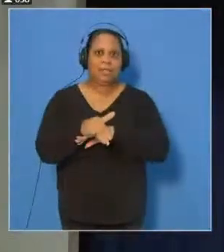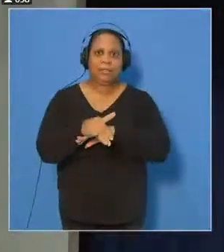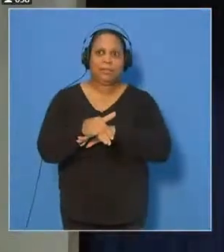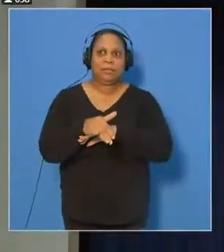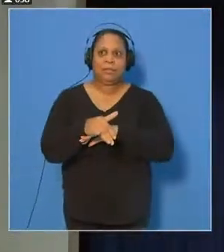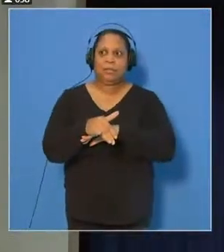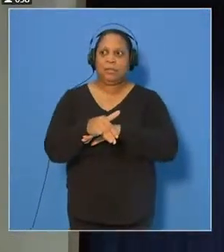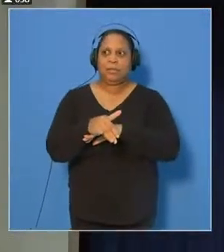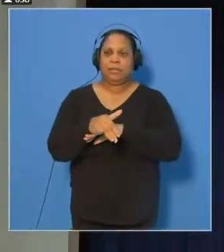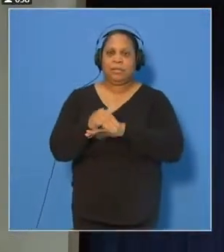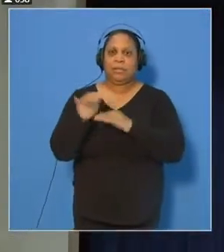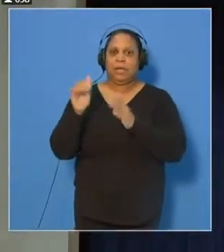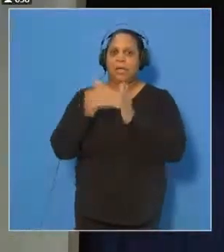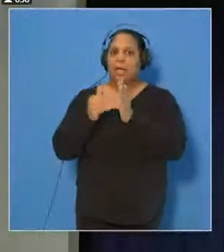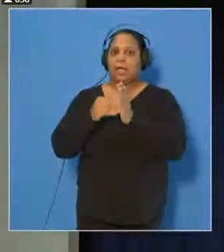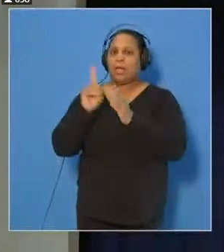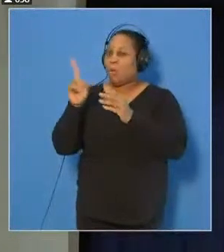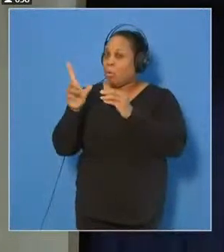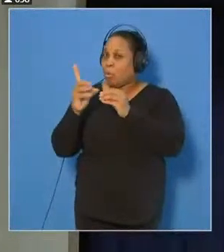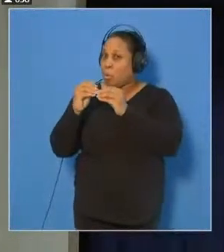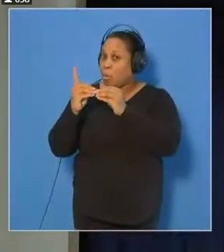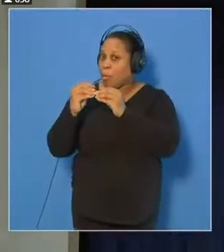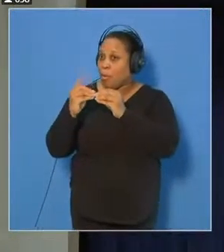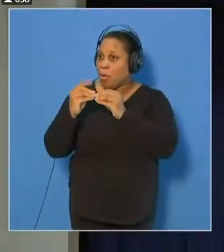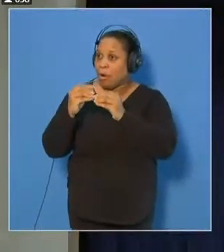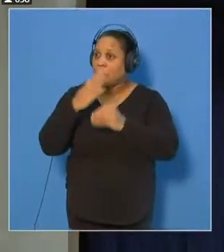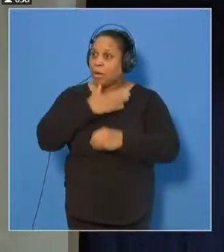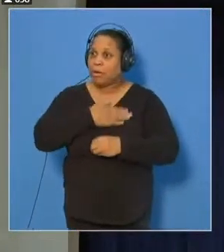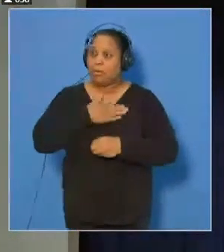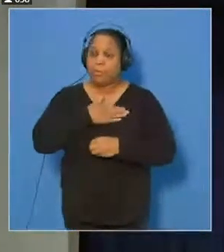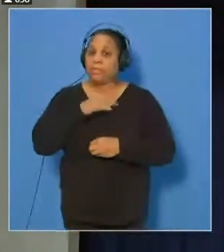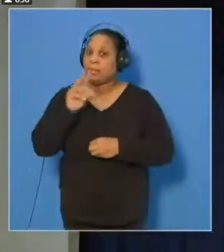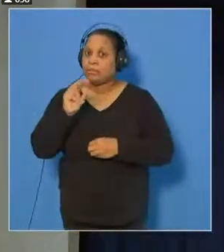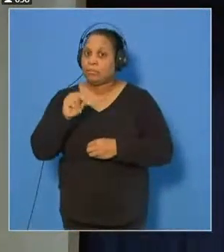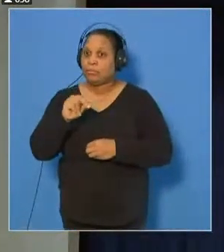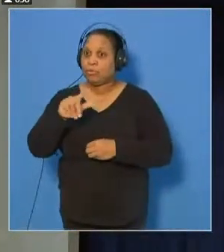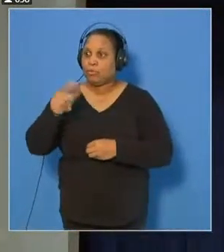Just one additional question, if I could, just one.